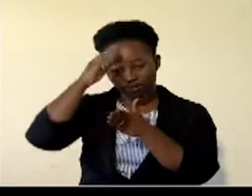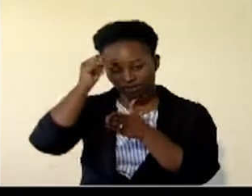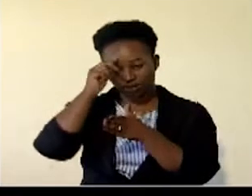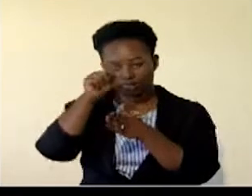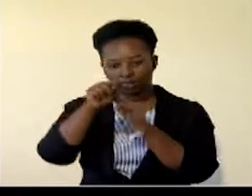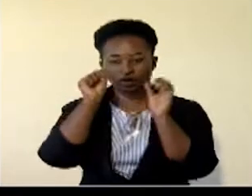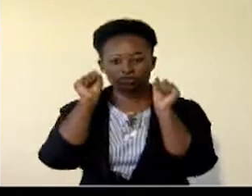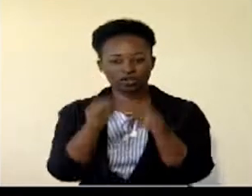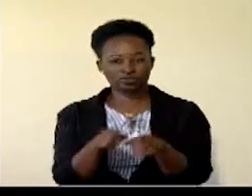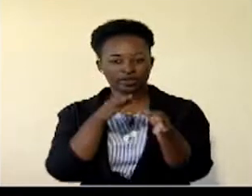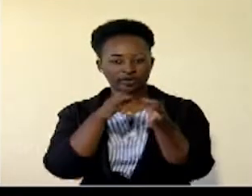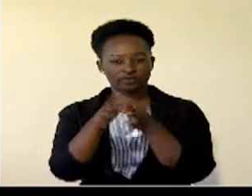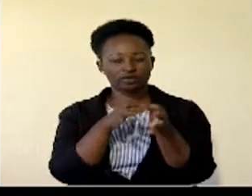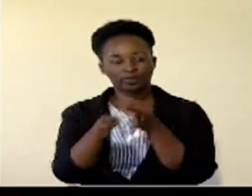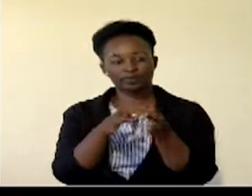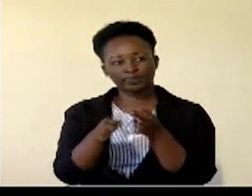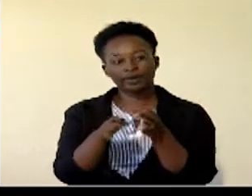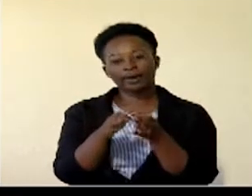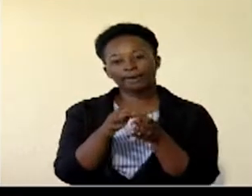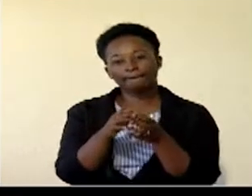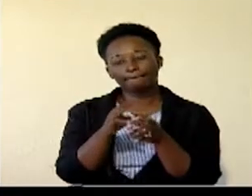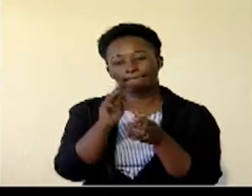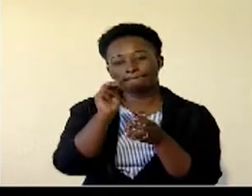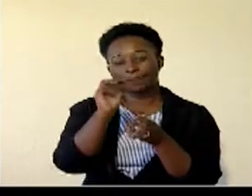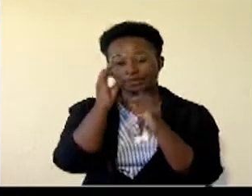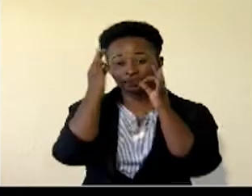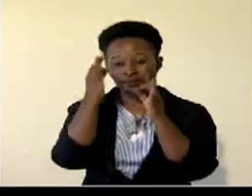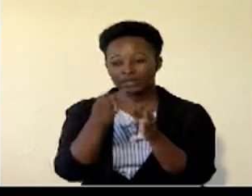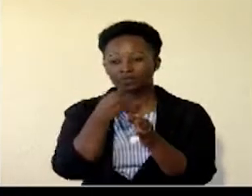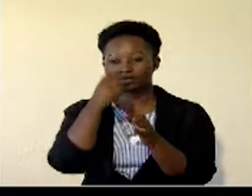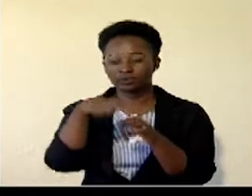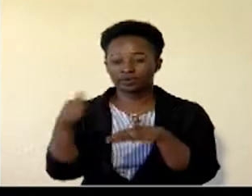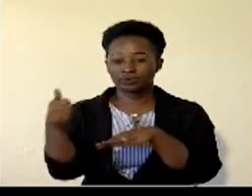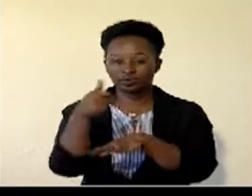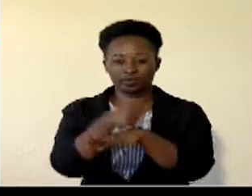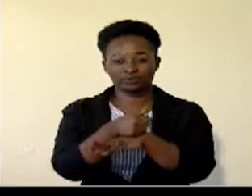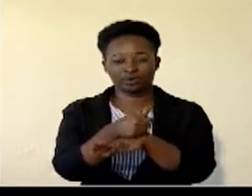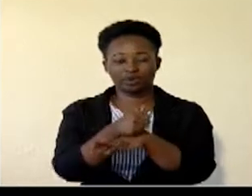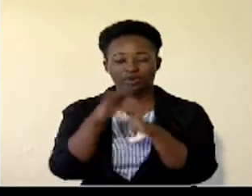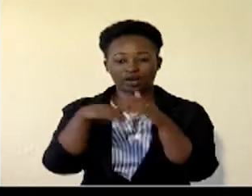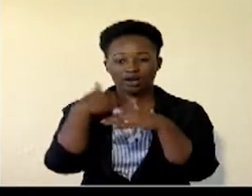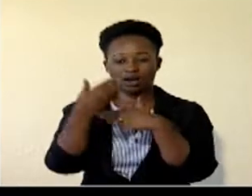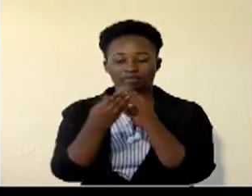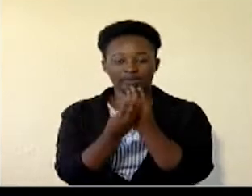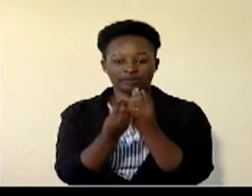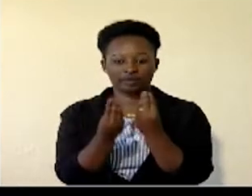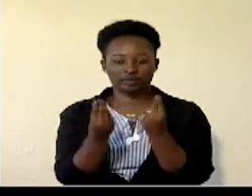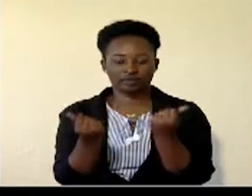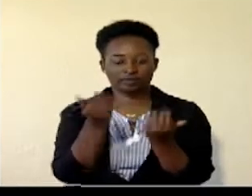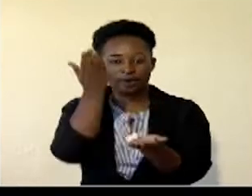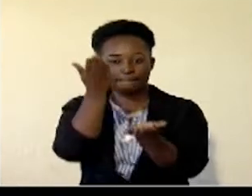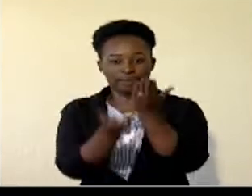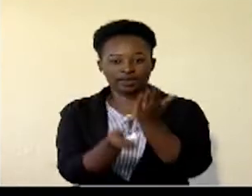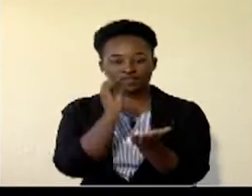able to explain the measures that can be put in place to solve balance of